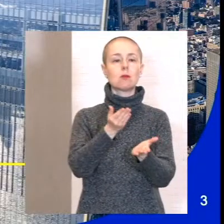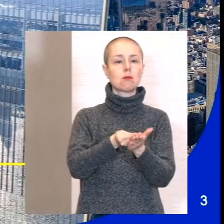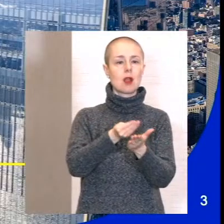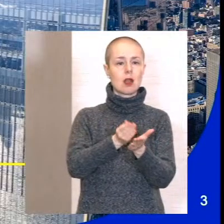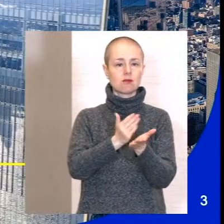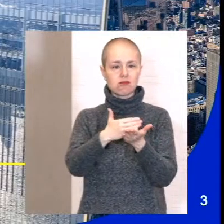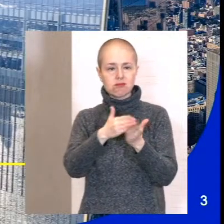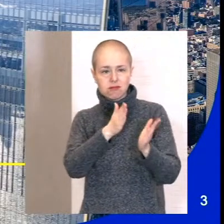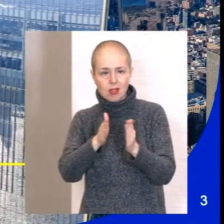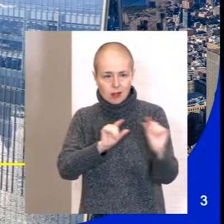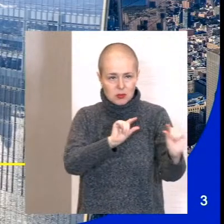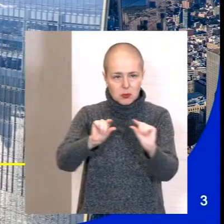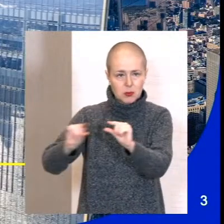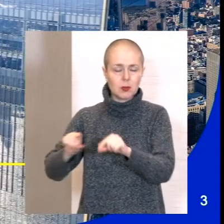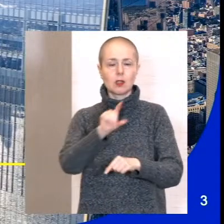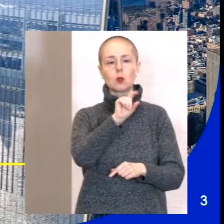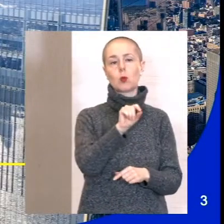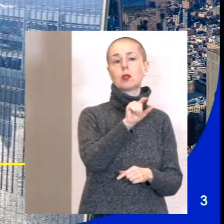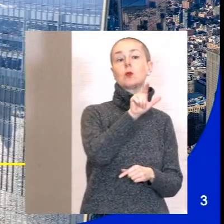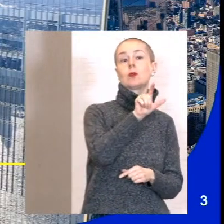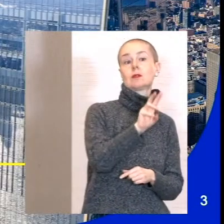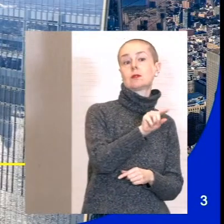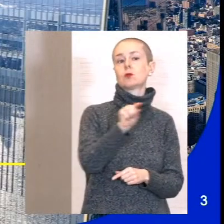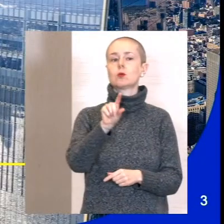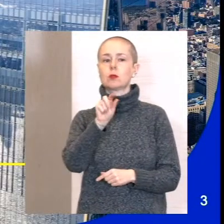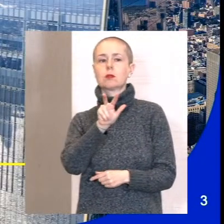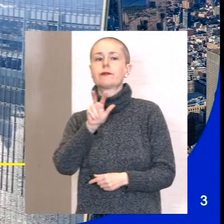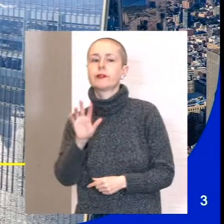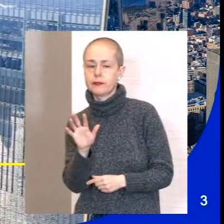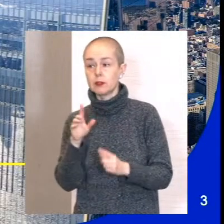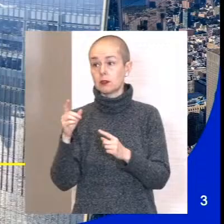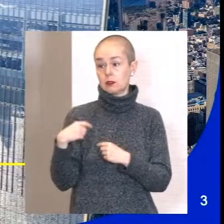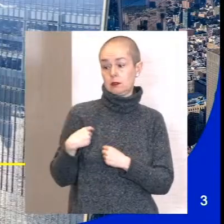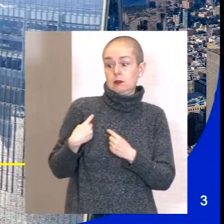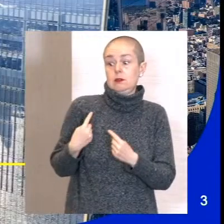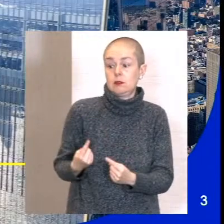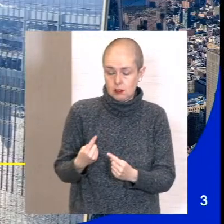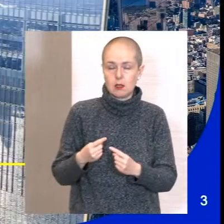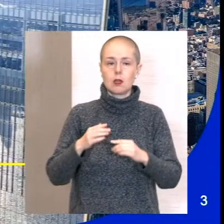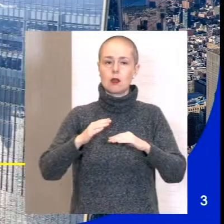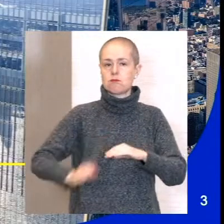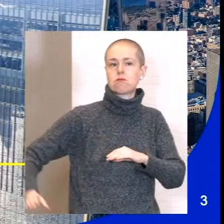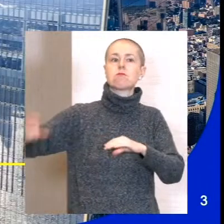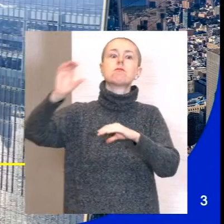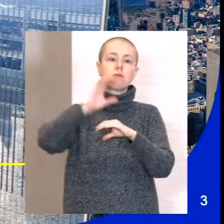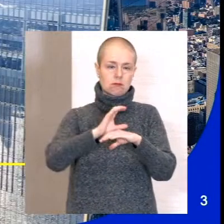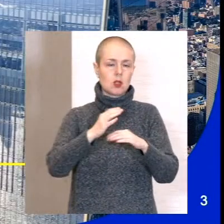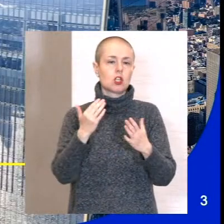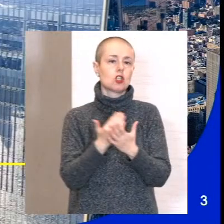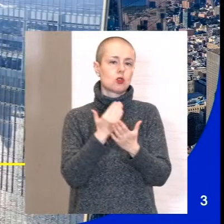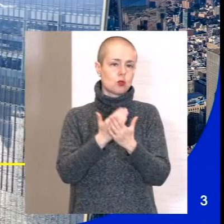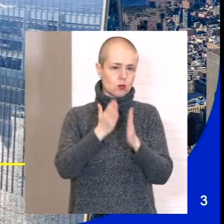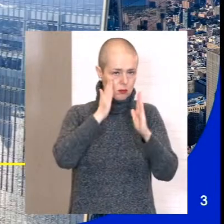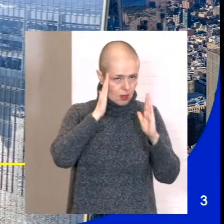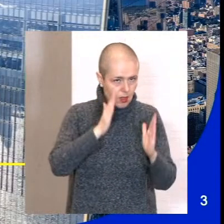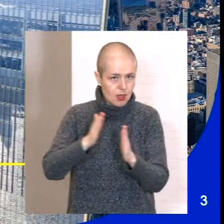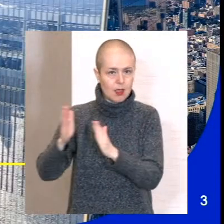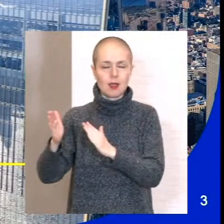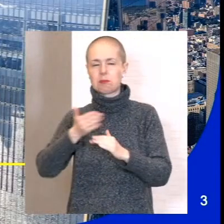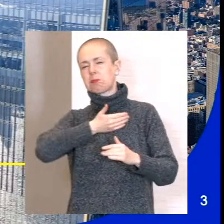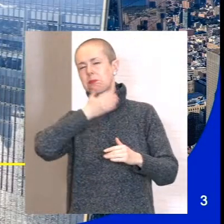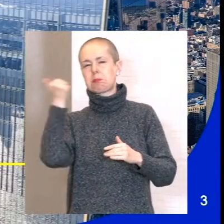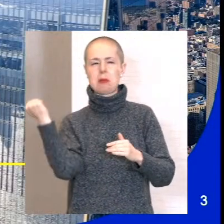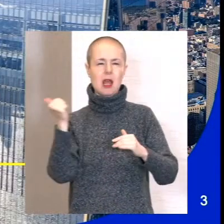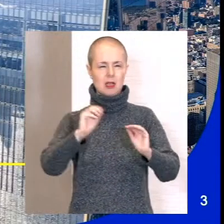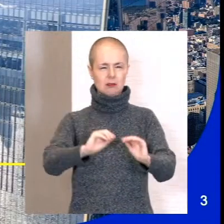plan, which builds on the strong momentum set in the previous capital plan to deliver the next generation of best-in-class infrastructure